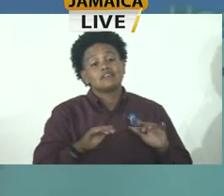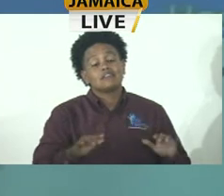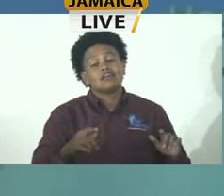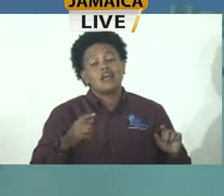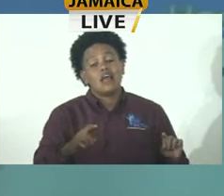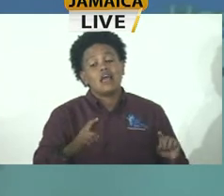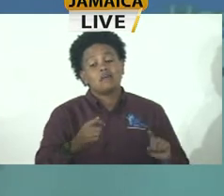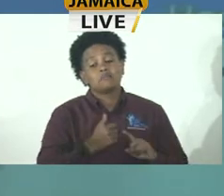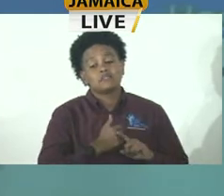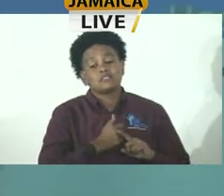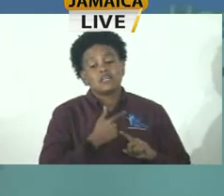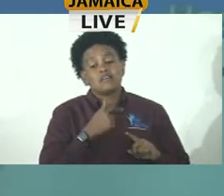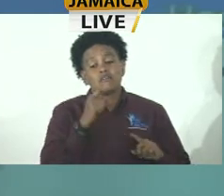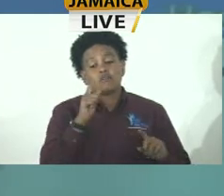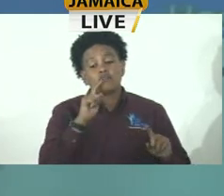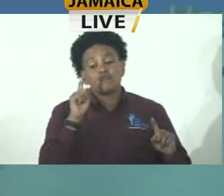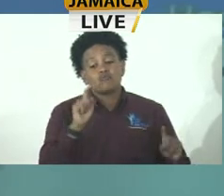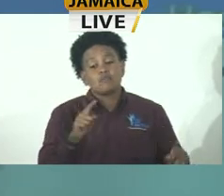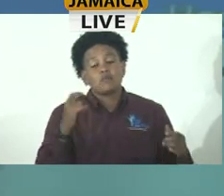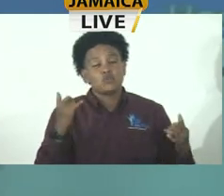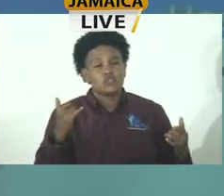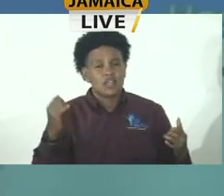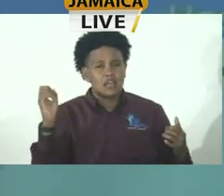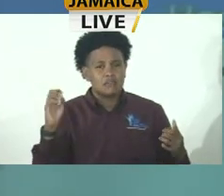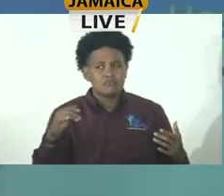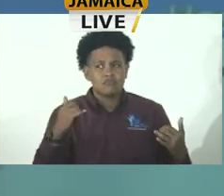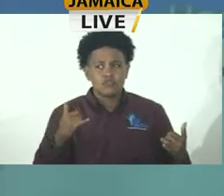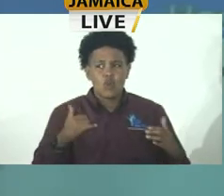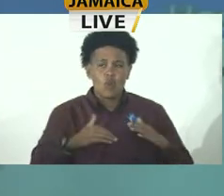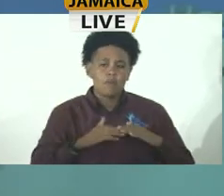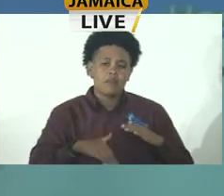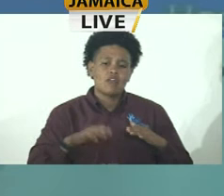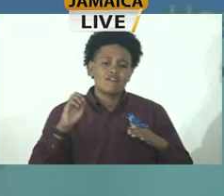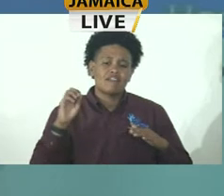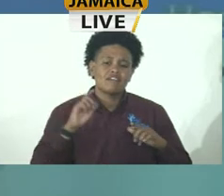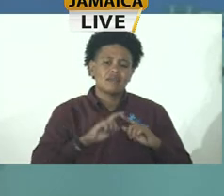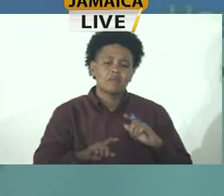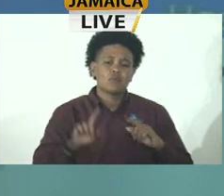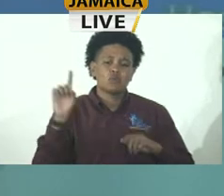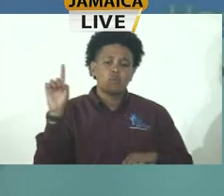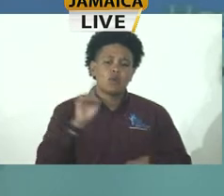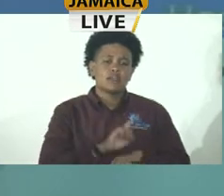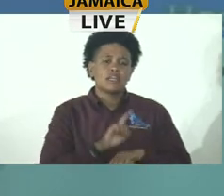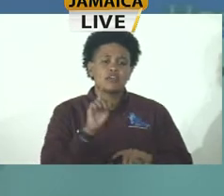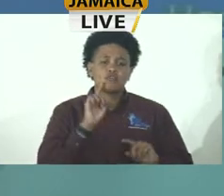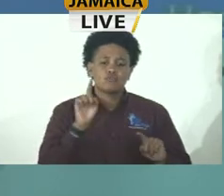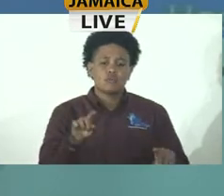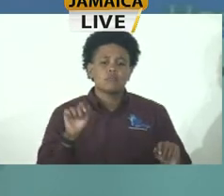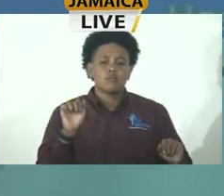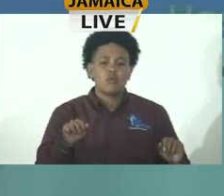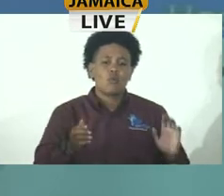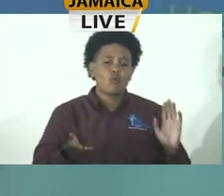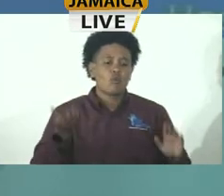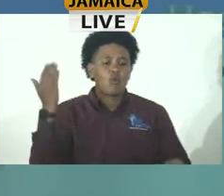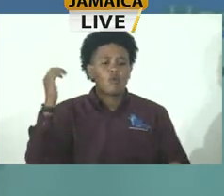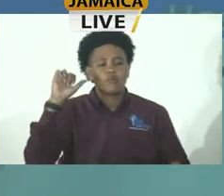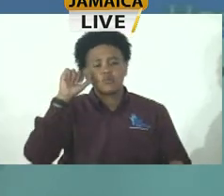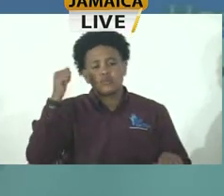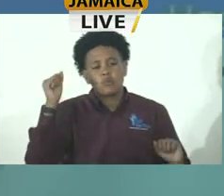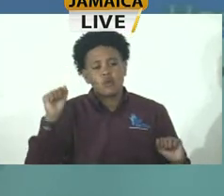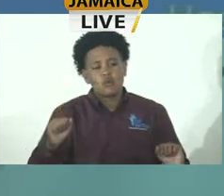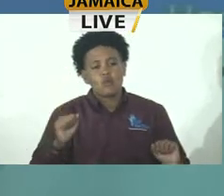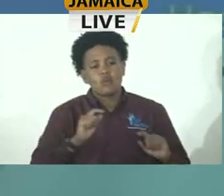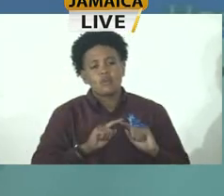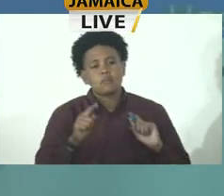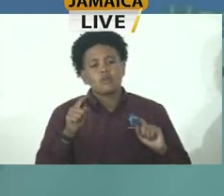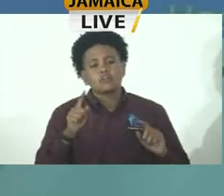as i would have reported today is now below 50 but this is just one day's report it could go up again tomorrow but